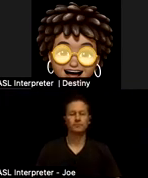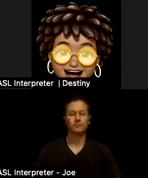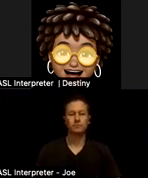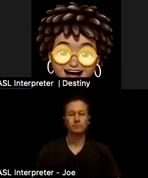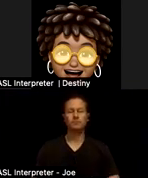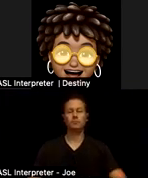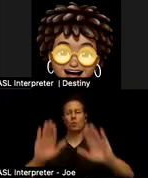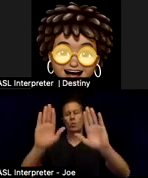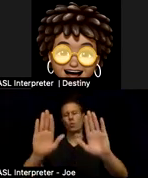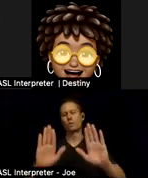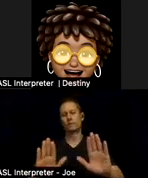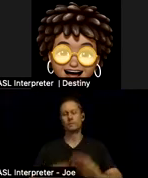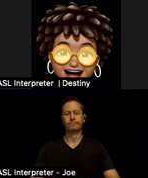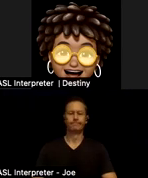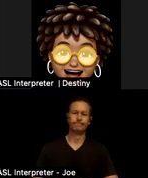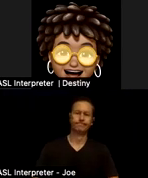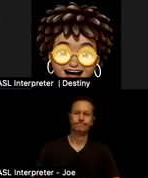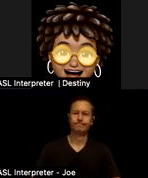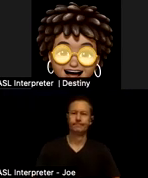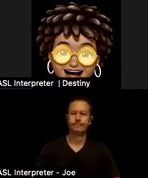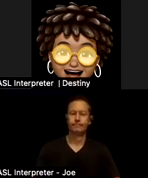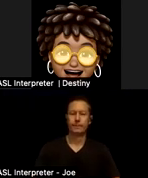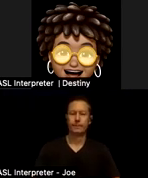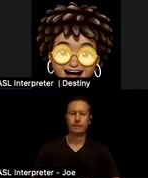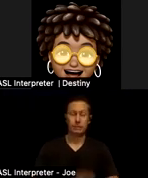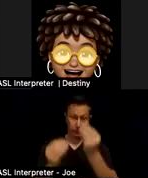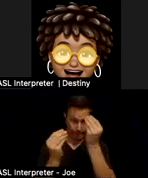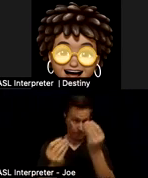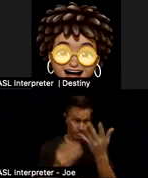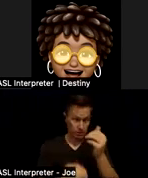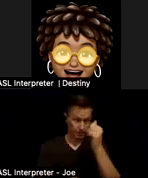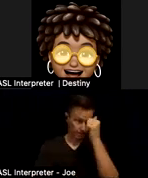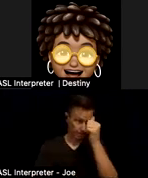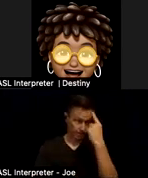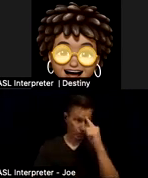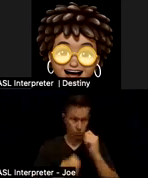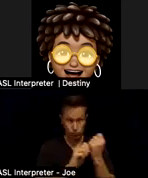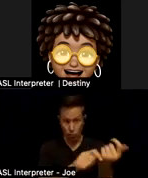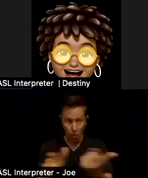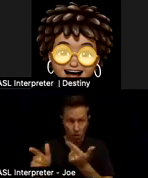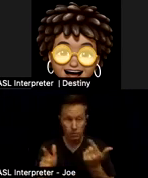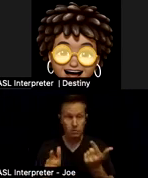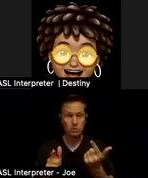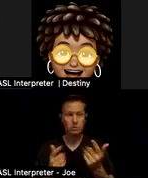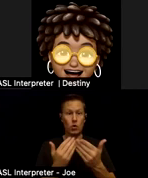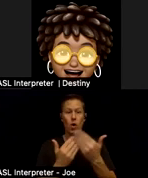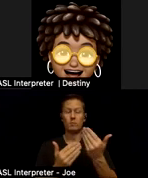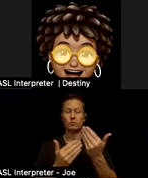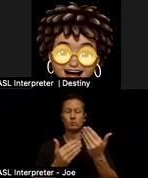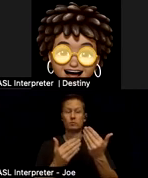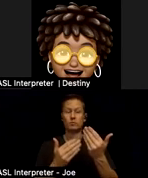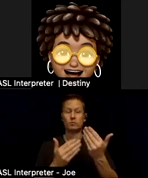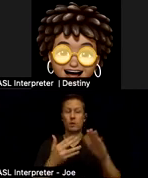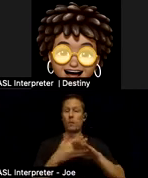Fantastic. So news for all of you out there in Zoom land, we're almost at a break.